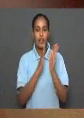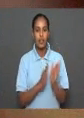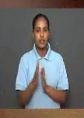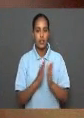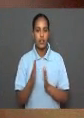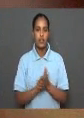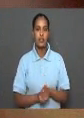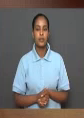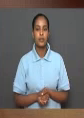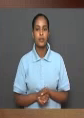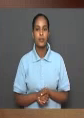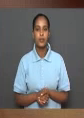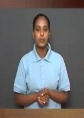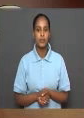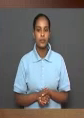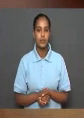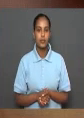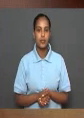Students, let's get ready.